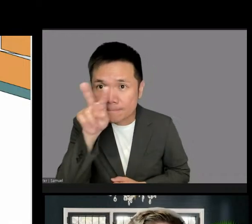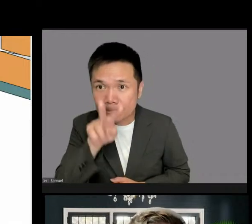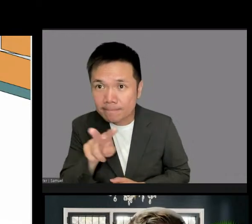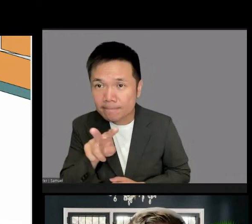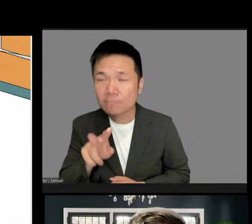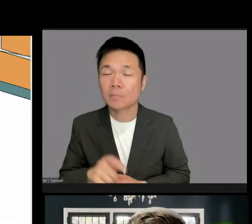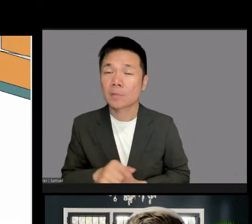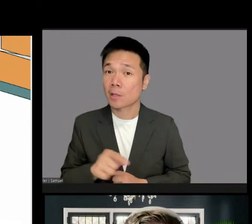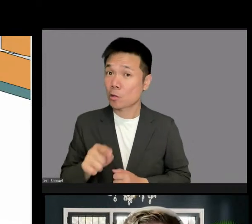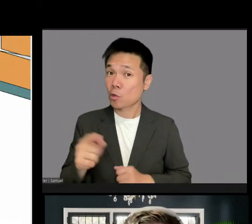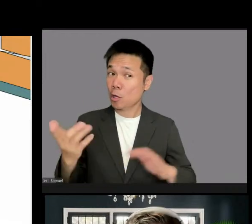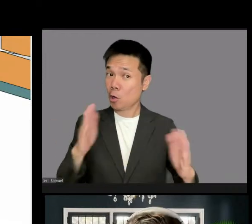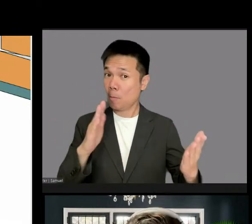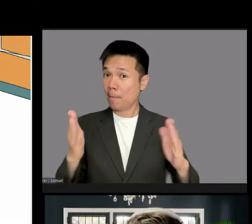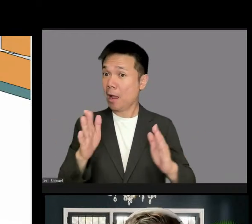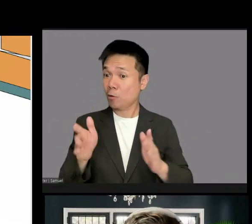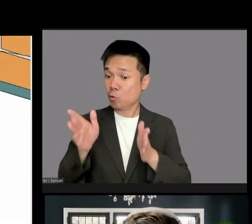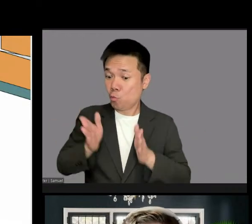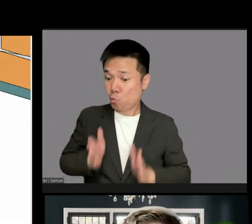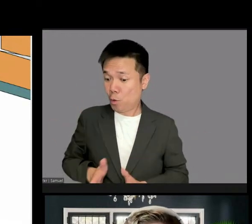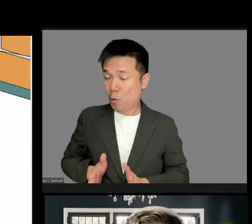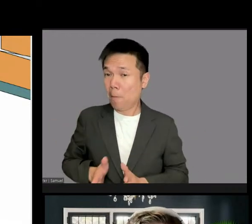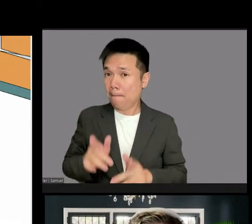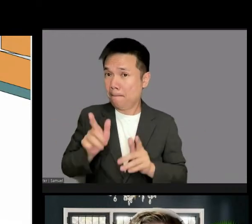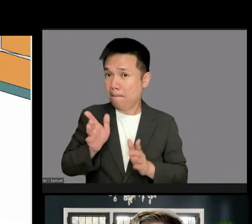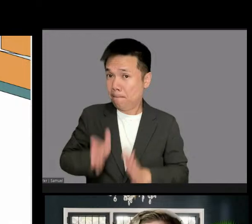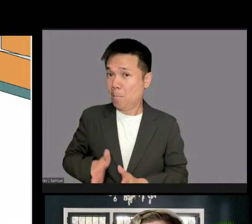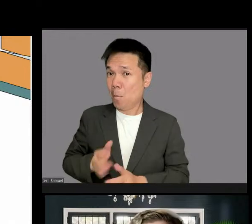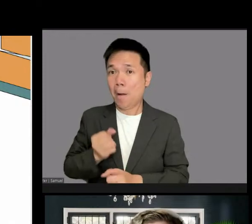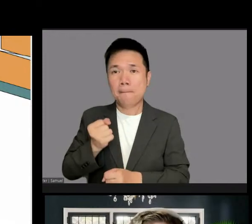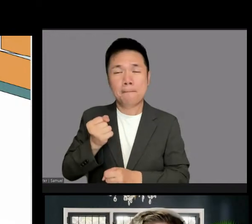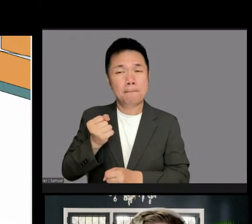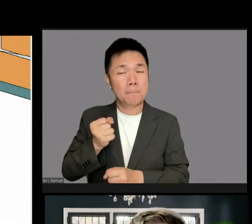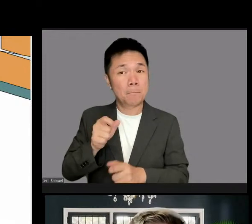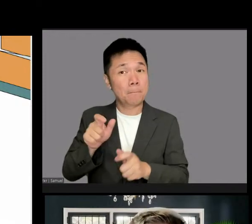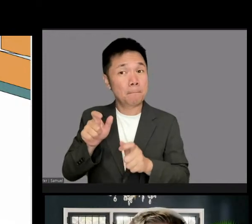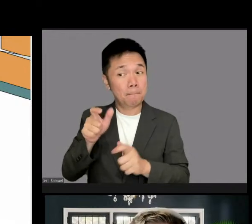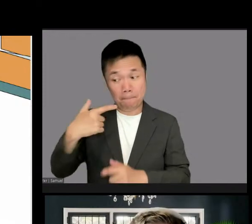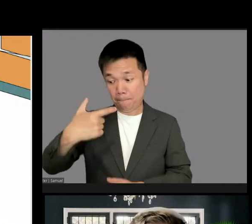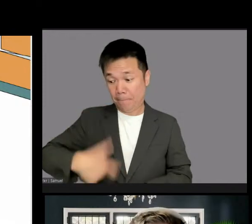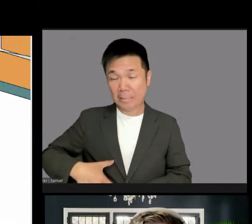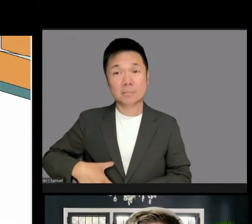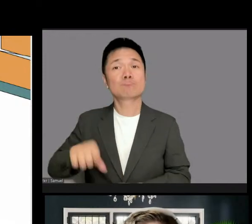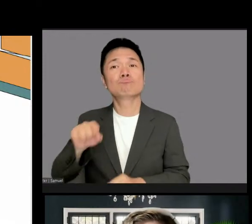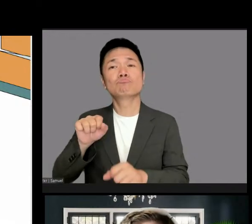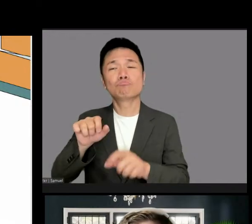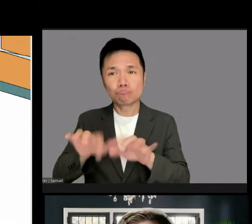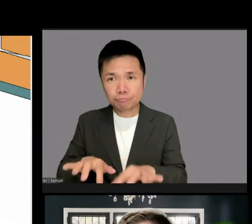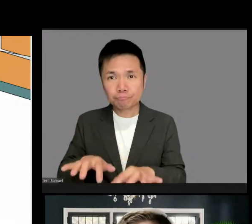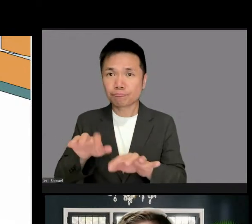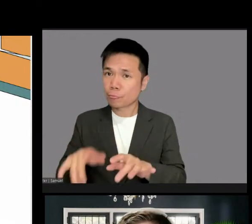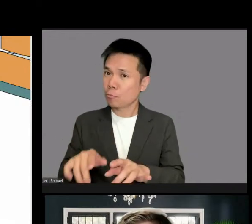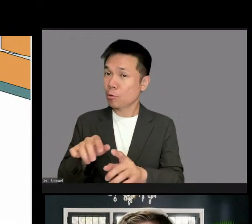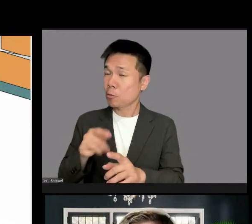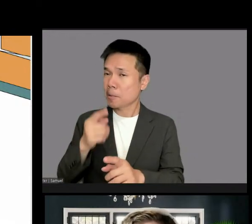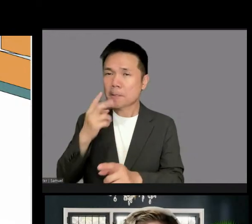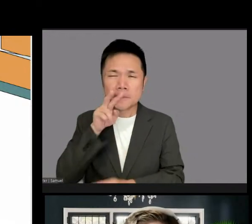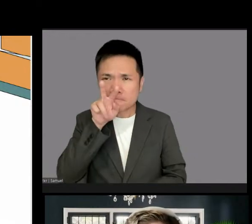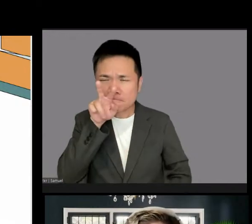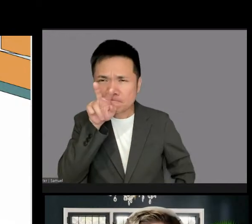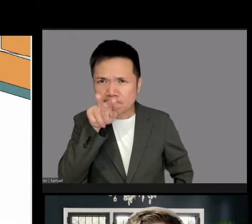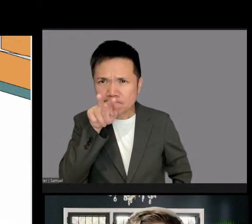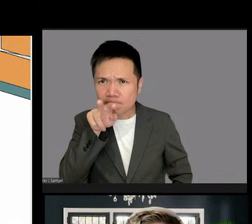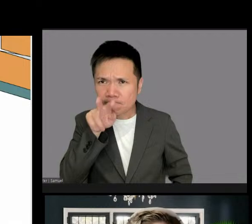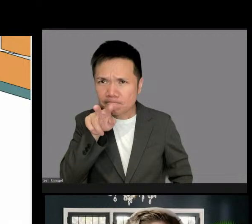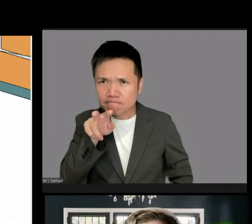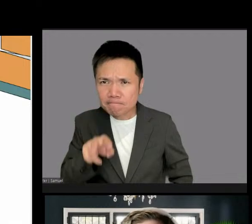that your clients might do it, just like the way they would. And you're thinking about all of the different perspectives that you could utilize to